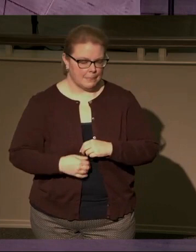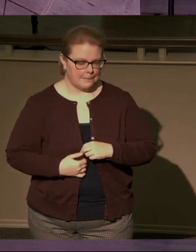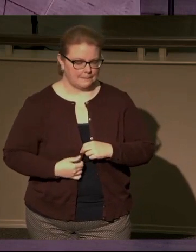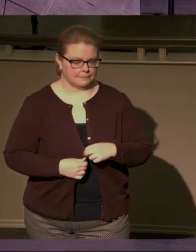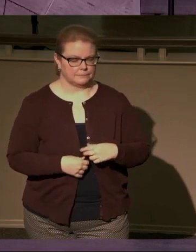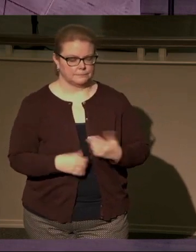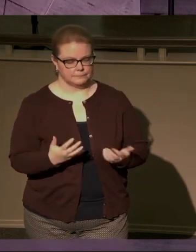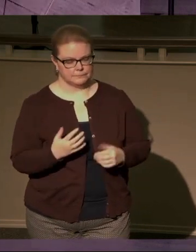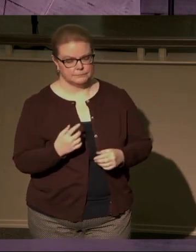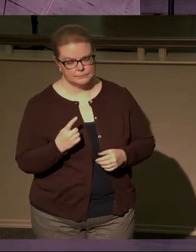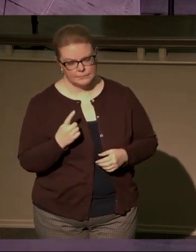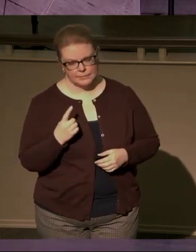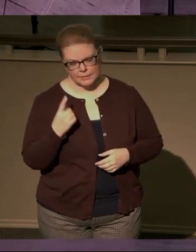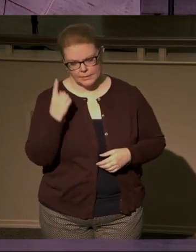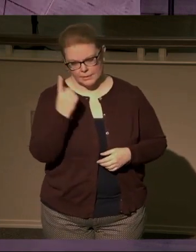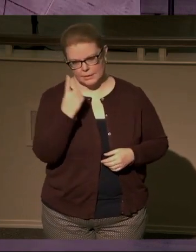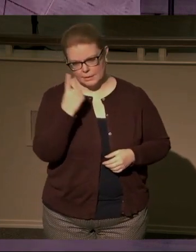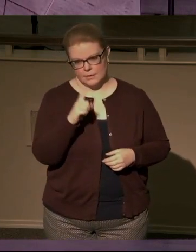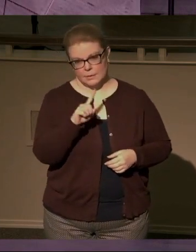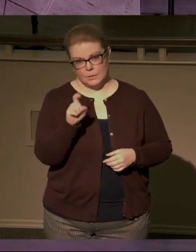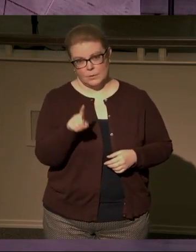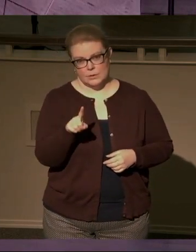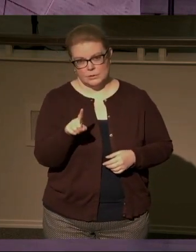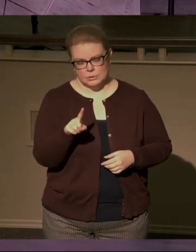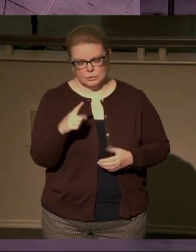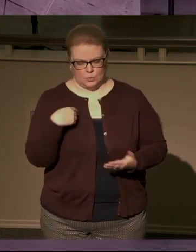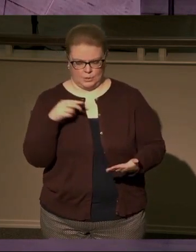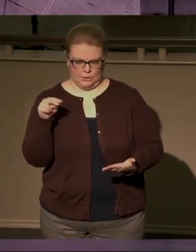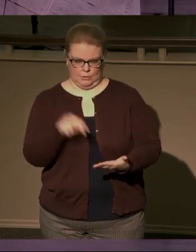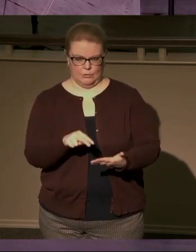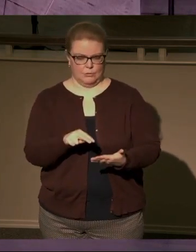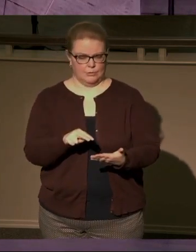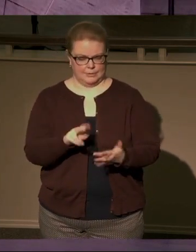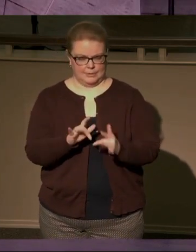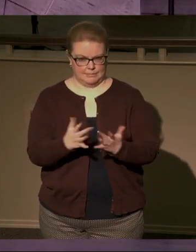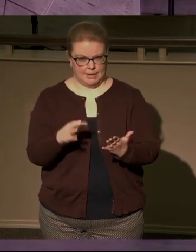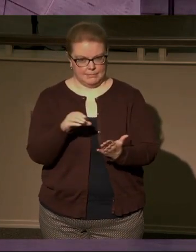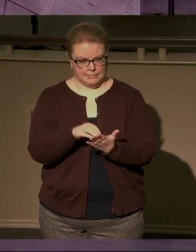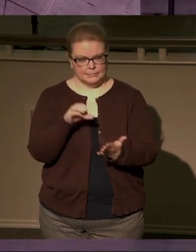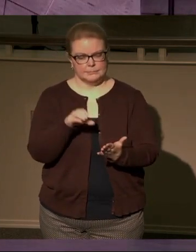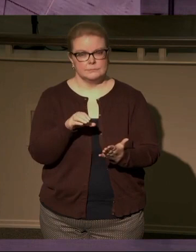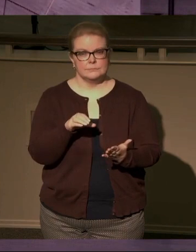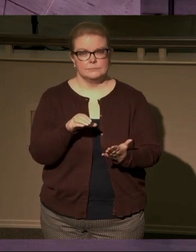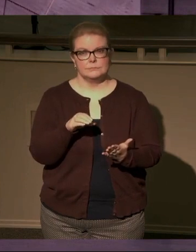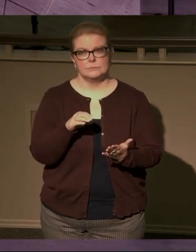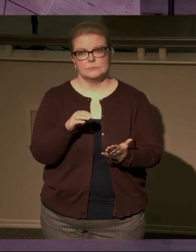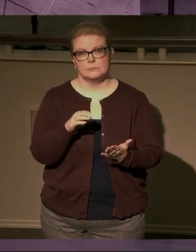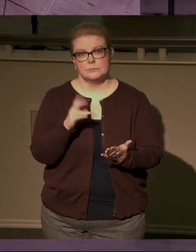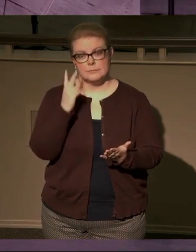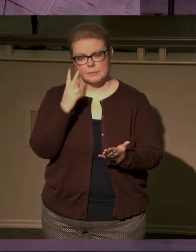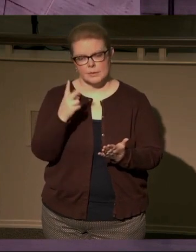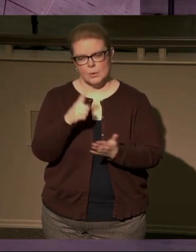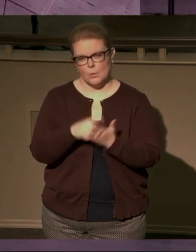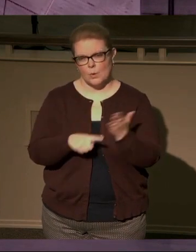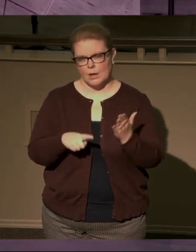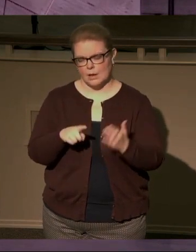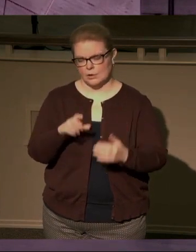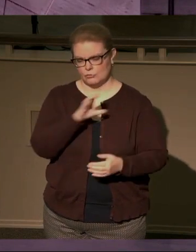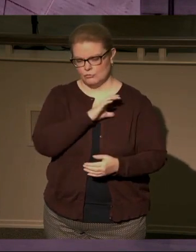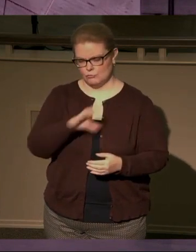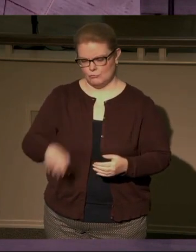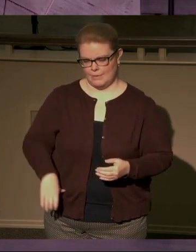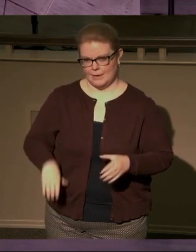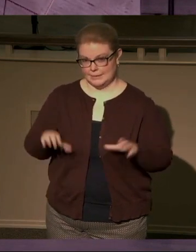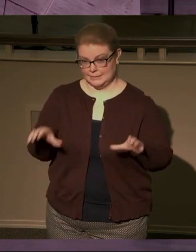The question, so we look back at our text. I want you to see what Christ has